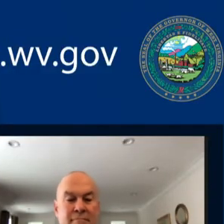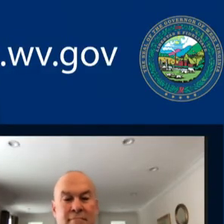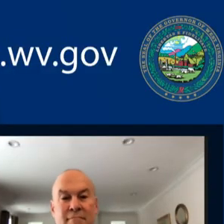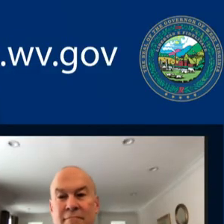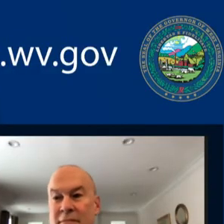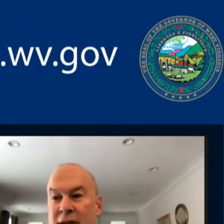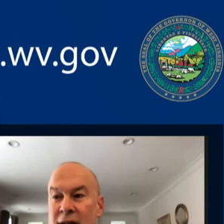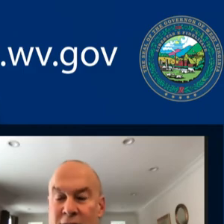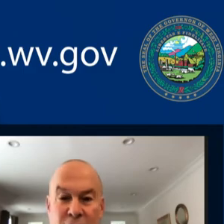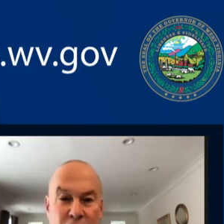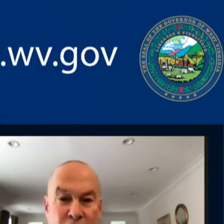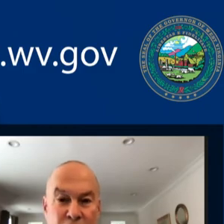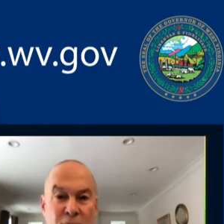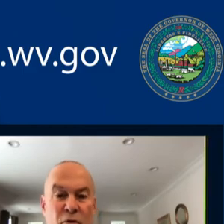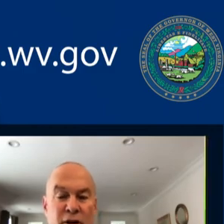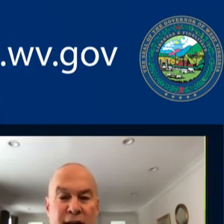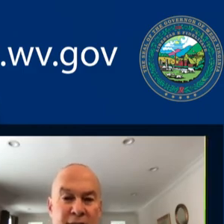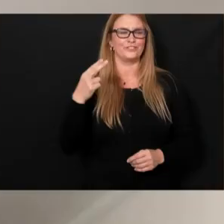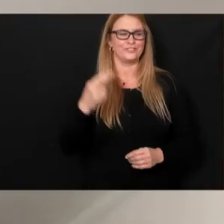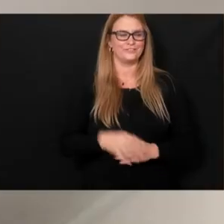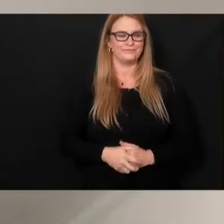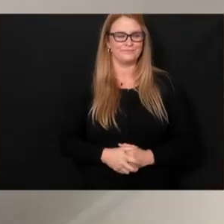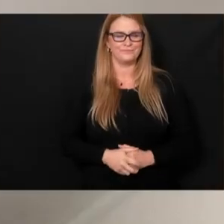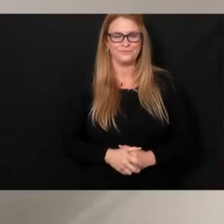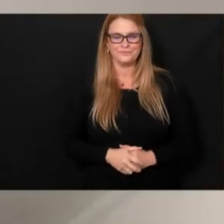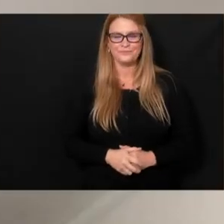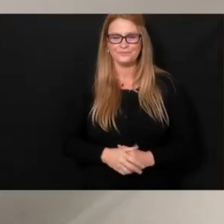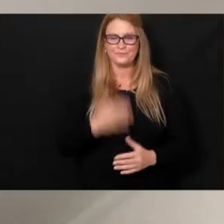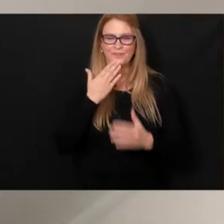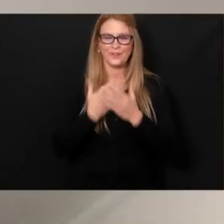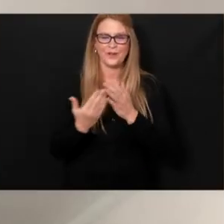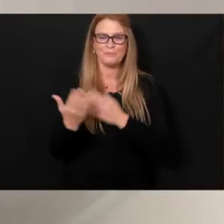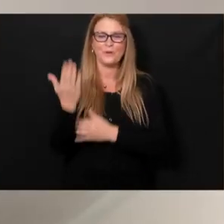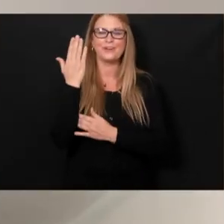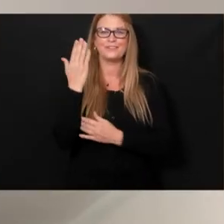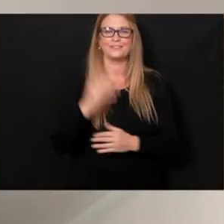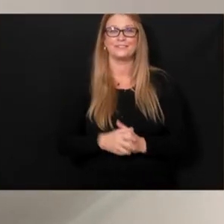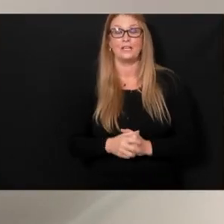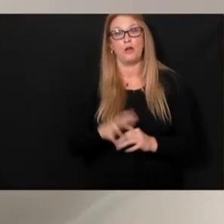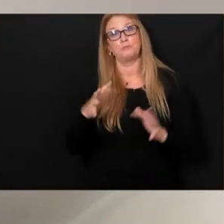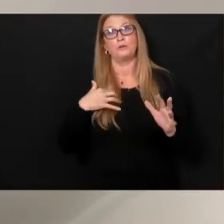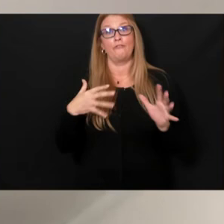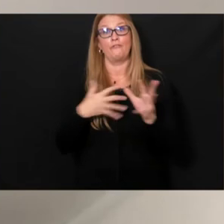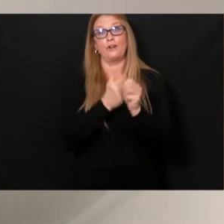czar. Well, good morning, and in following up with what the governor said,